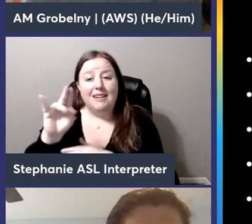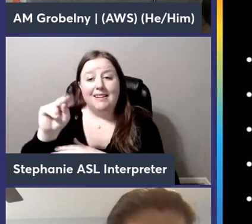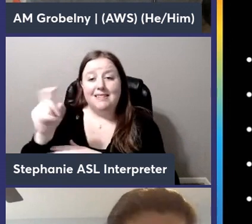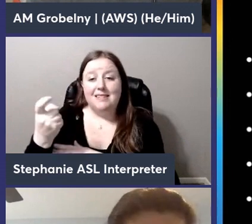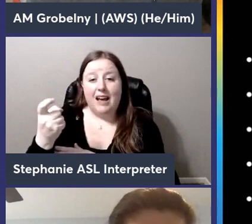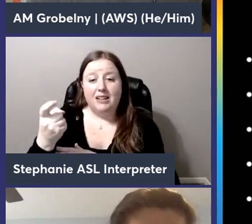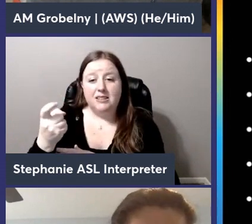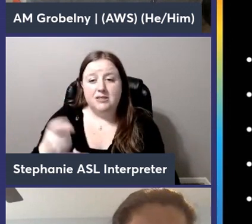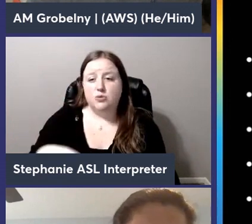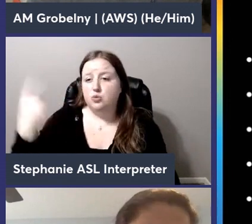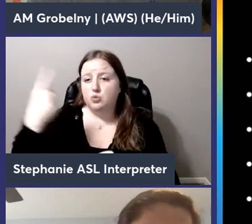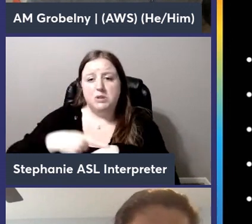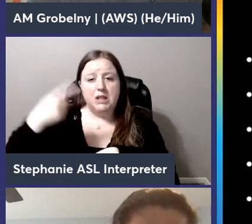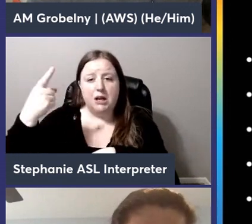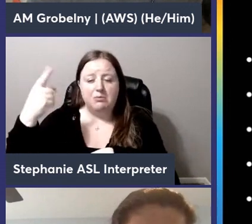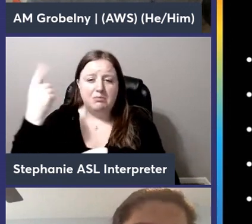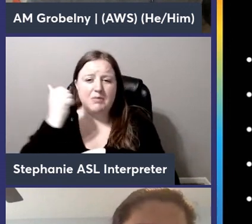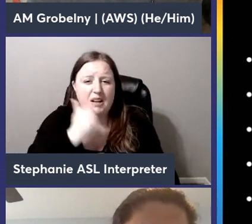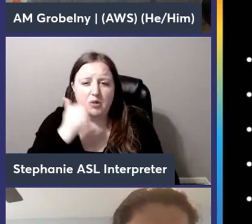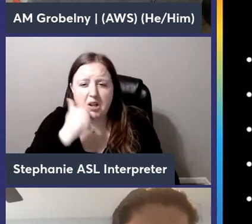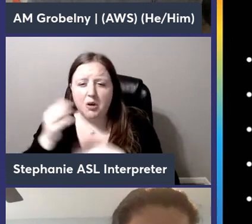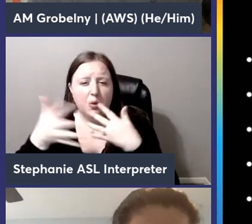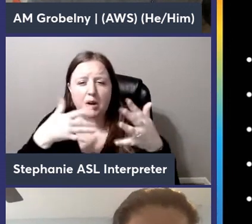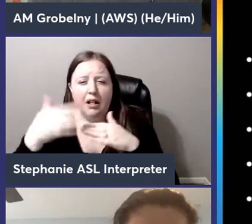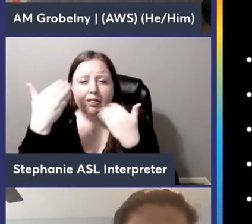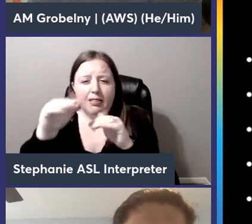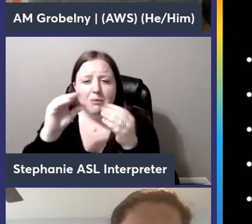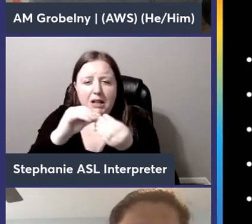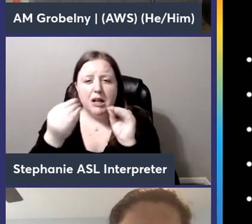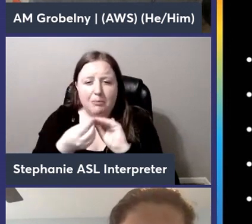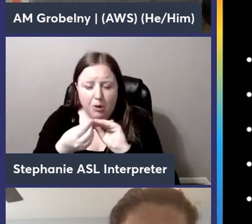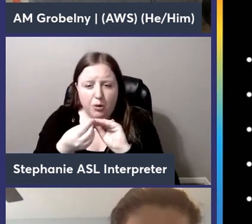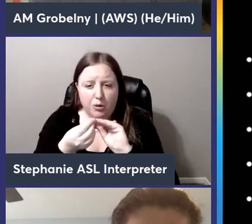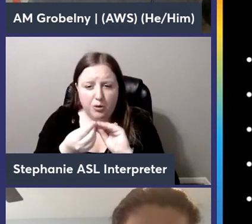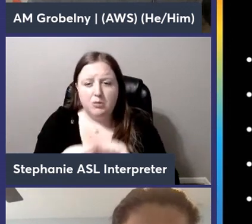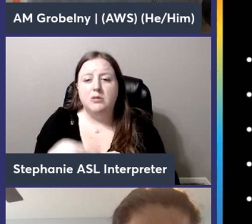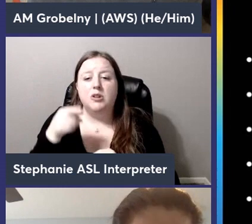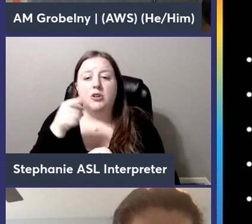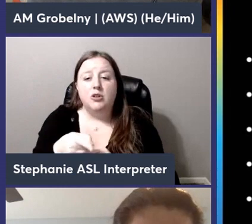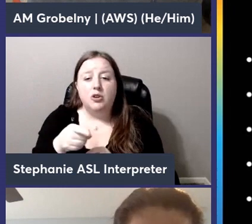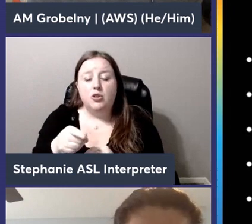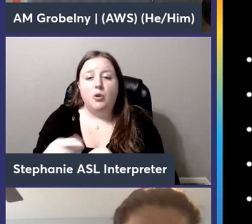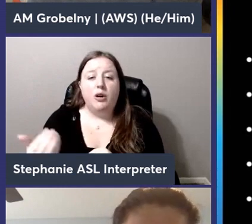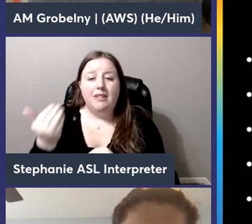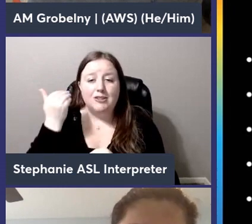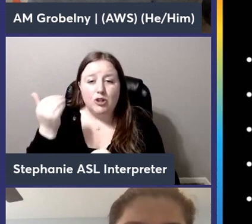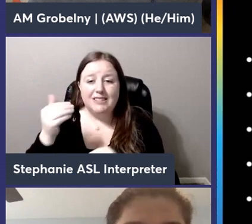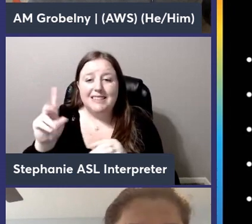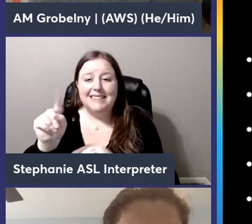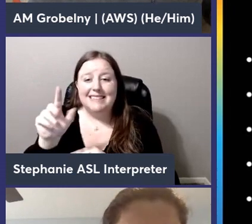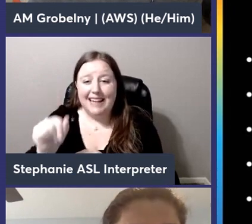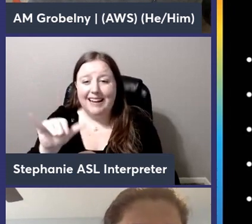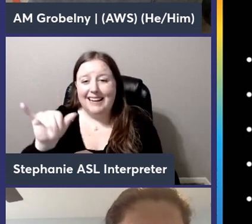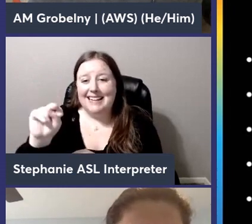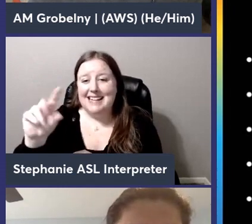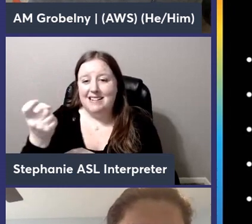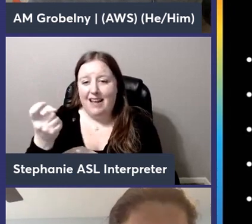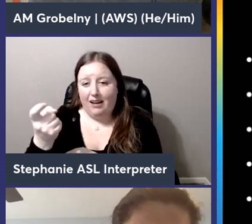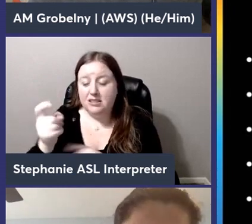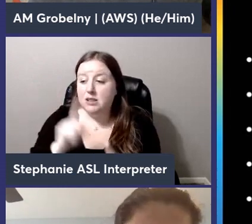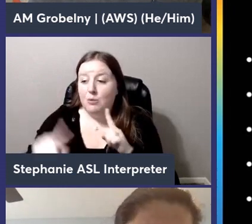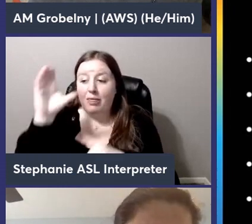just once a day or you know, whatever, limited number of times where you're ingesting the data and indexing the data. But the